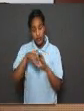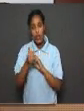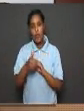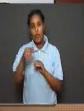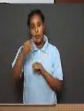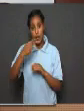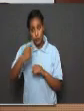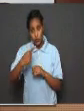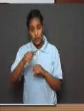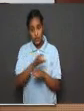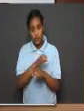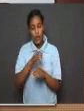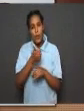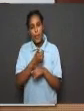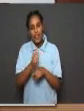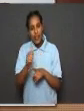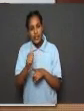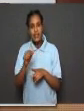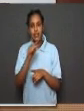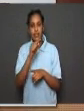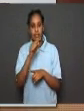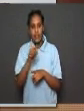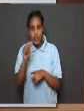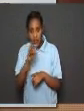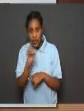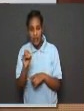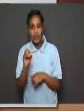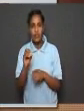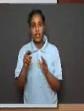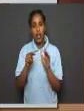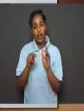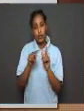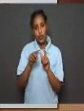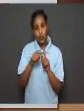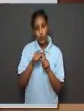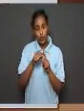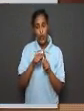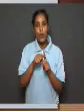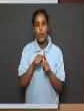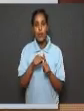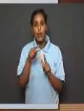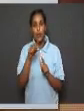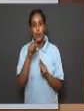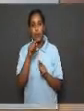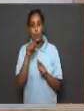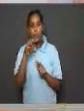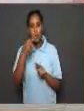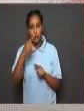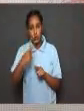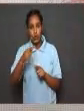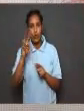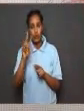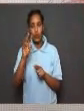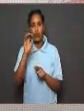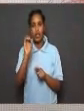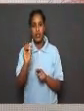cell is metallic zinc, and the cathode is mercury 2 oxide.